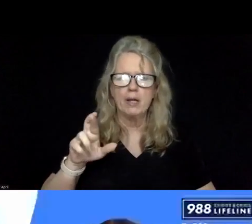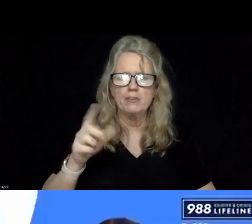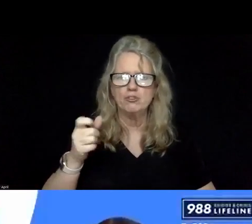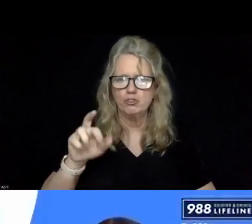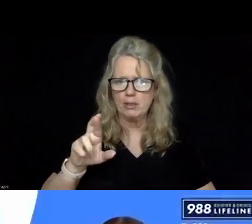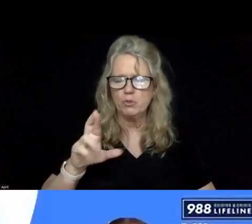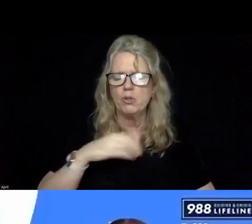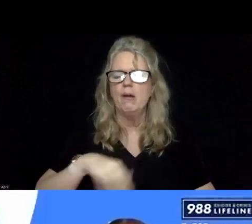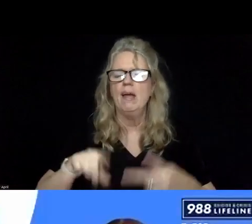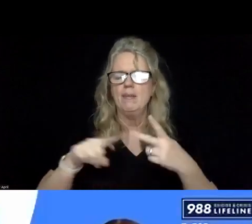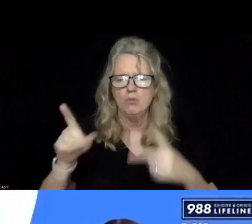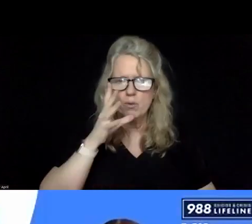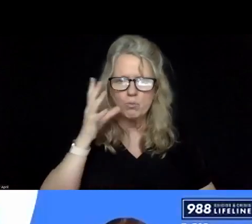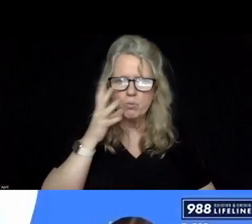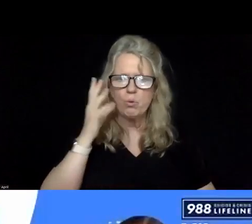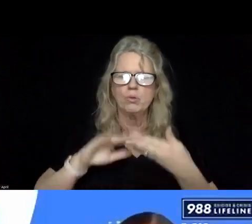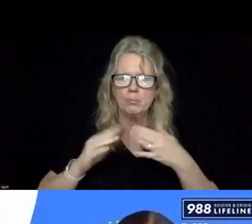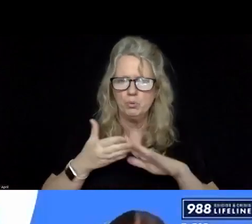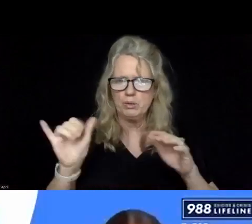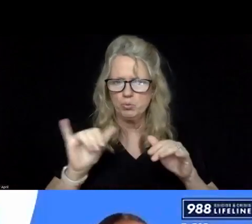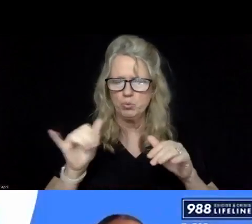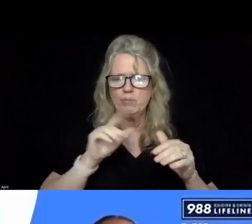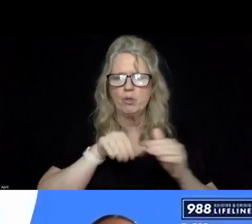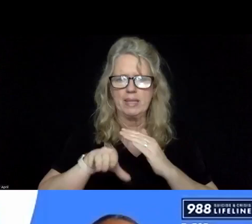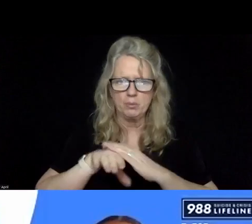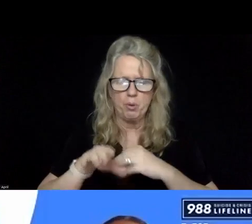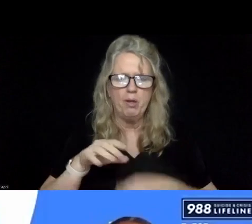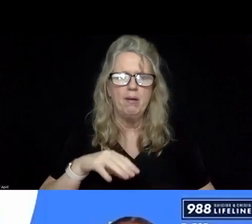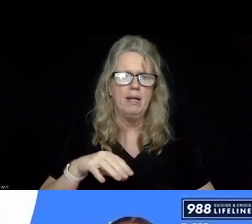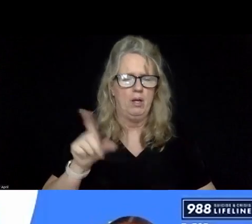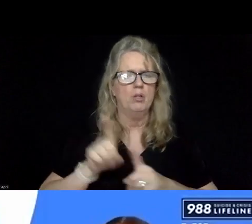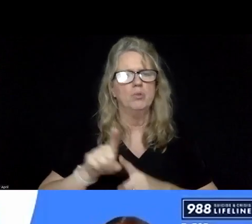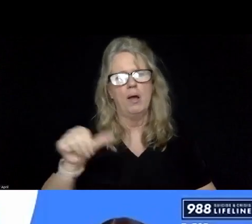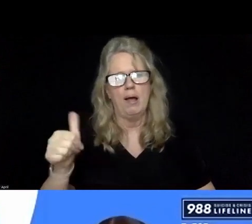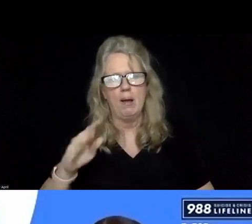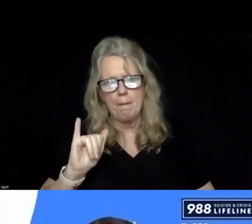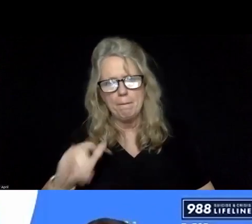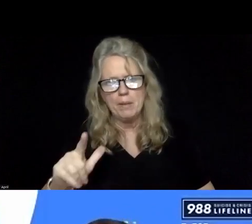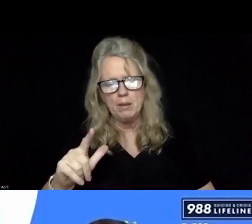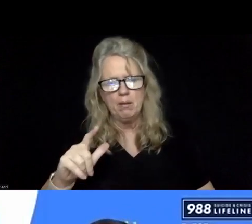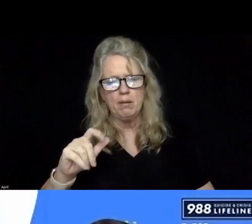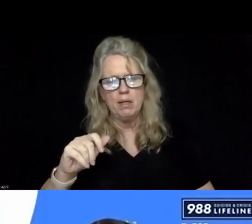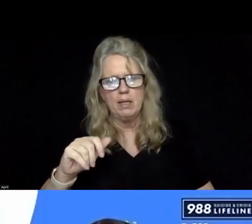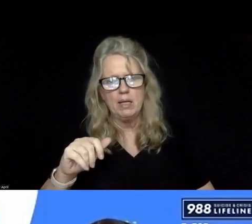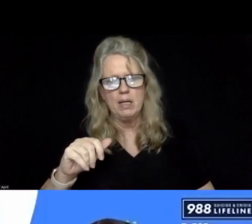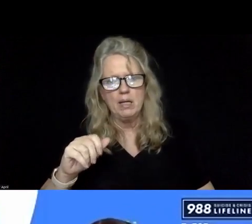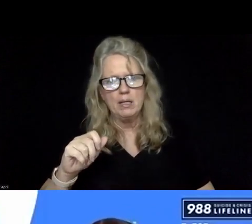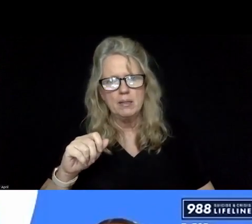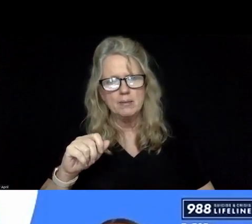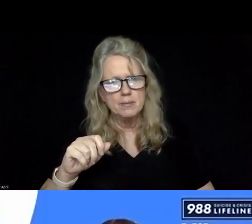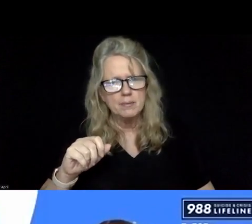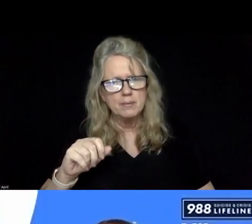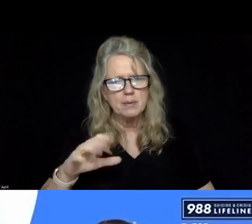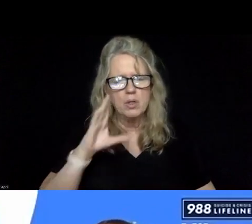rural communities as well. There is also a bill, student ID bill. So they're having